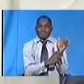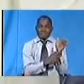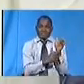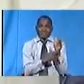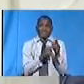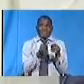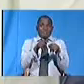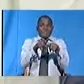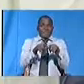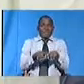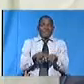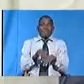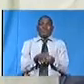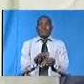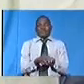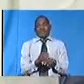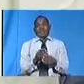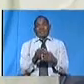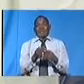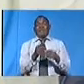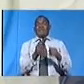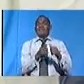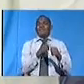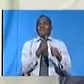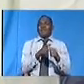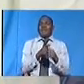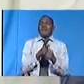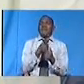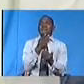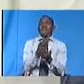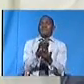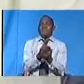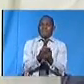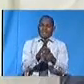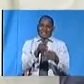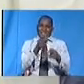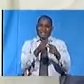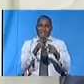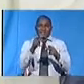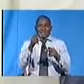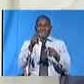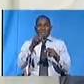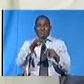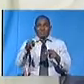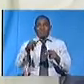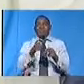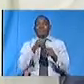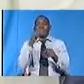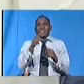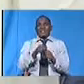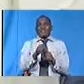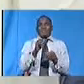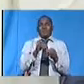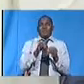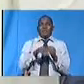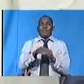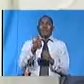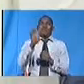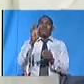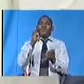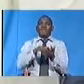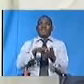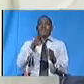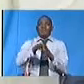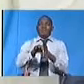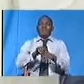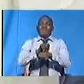based on that, the initial petition named about 4,000 plus polling stations, but